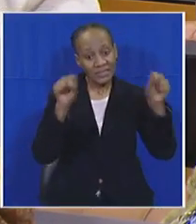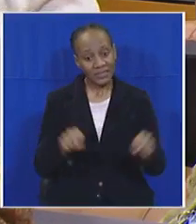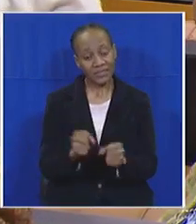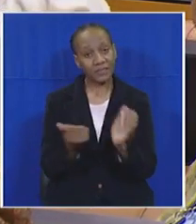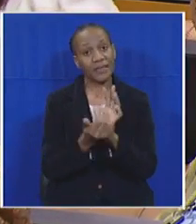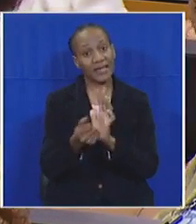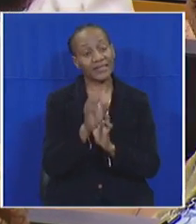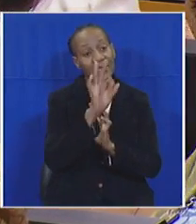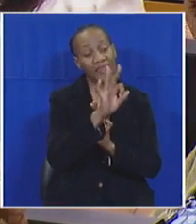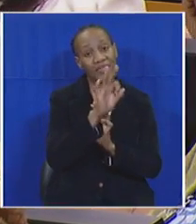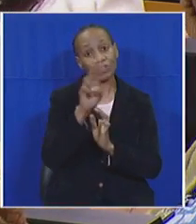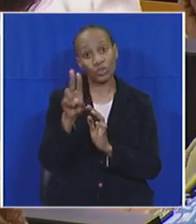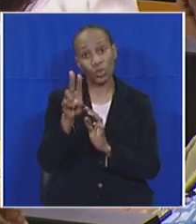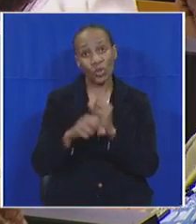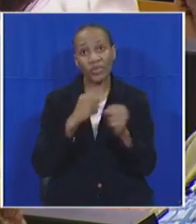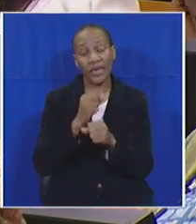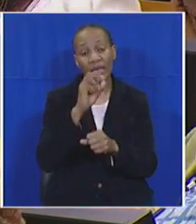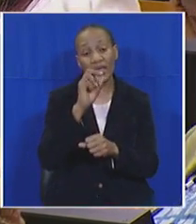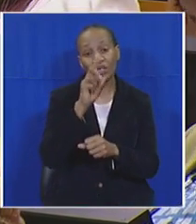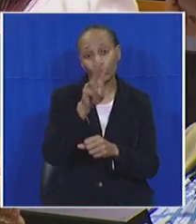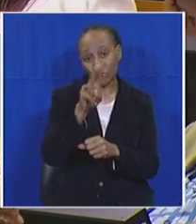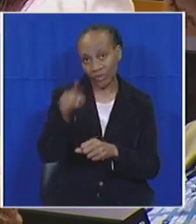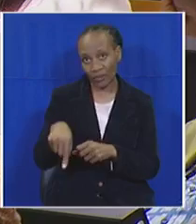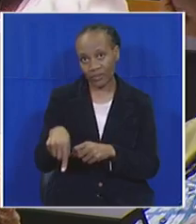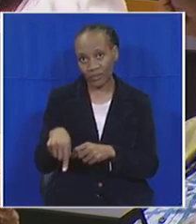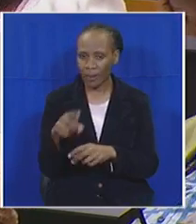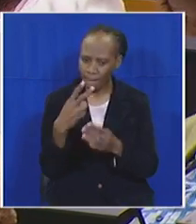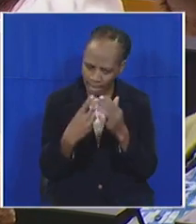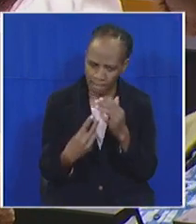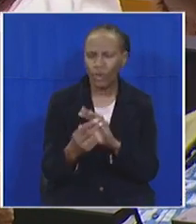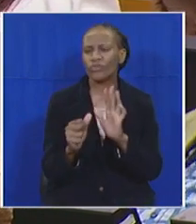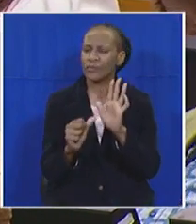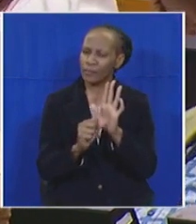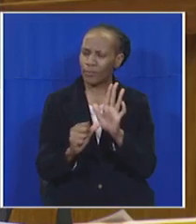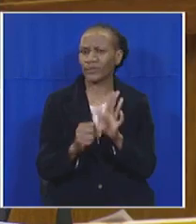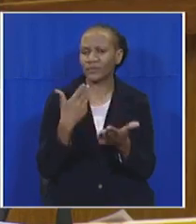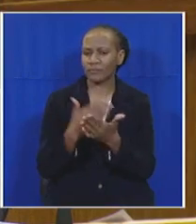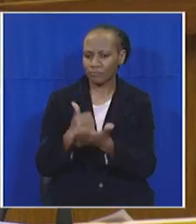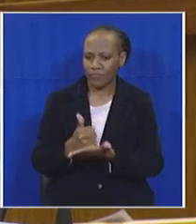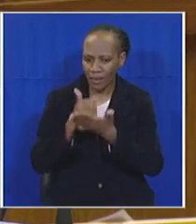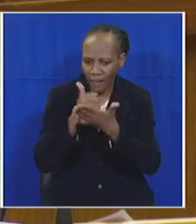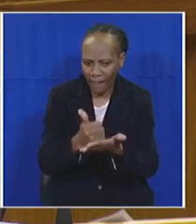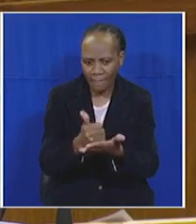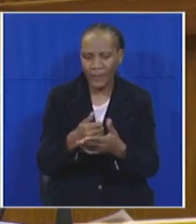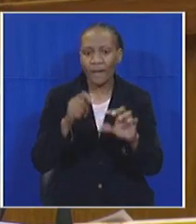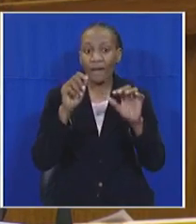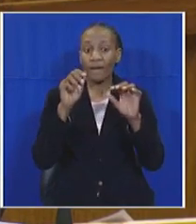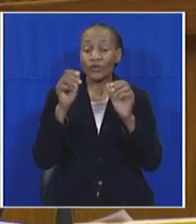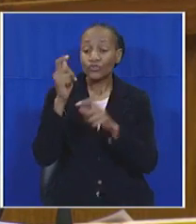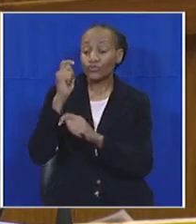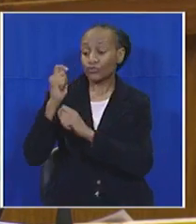of 32 of the 2000, which are critical to effective and meaningful participation of